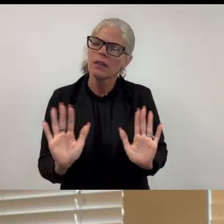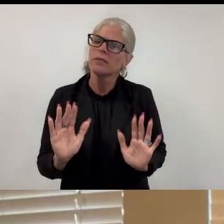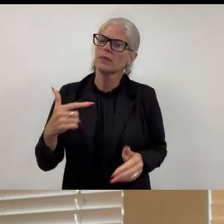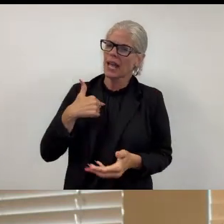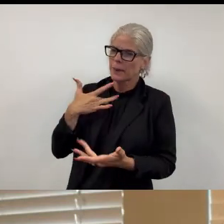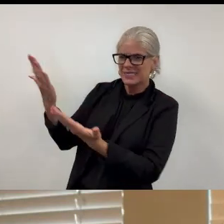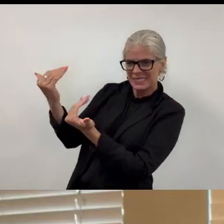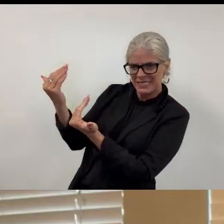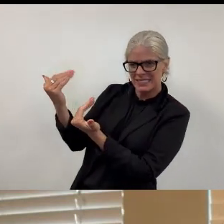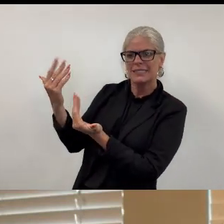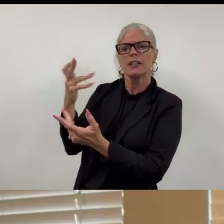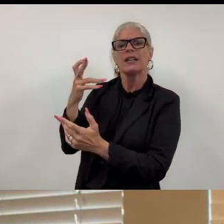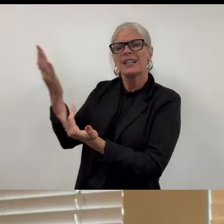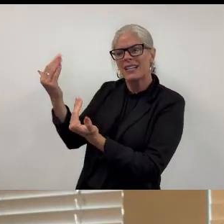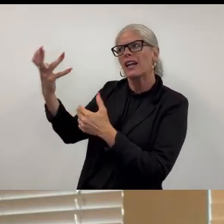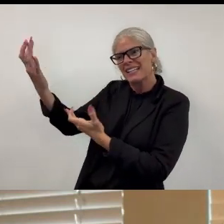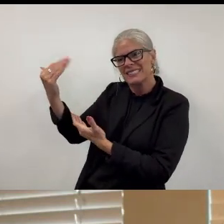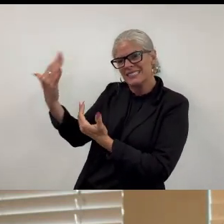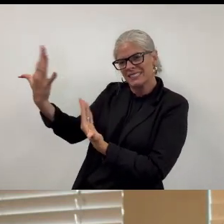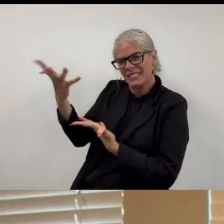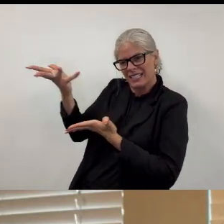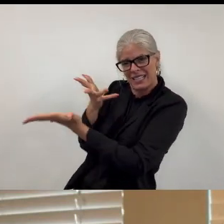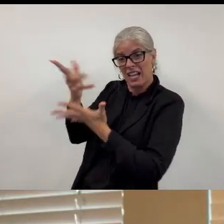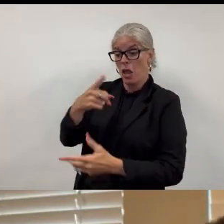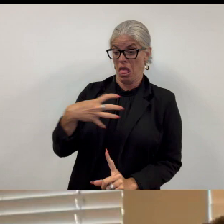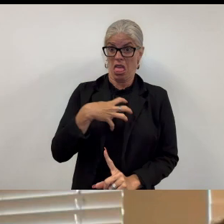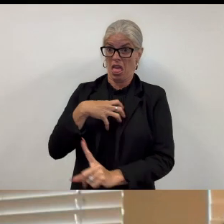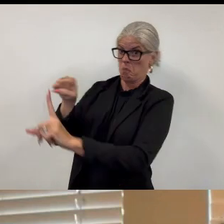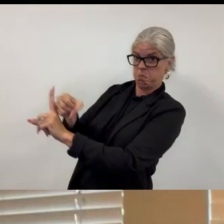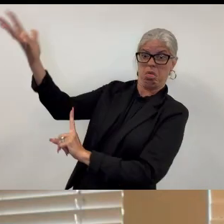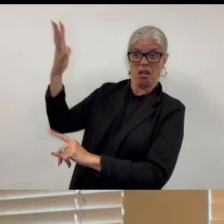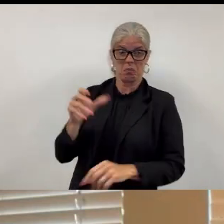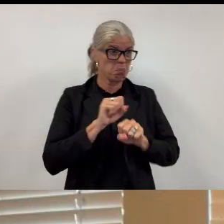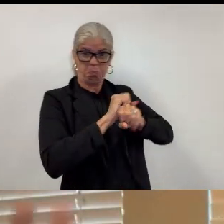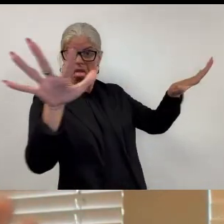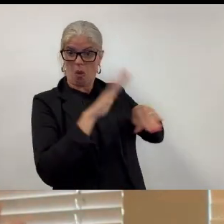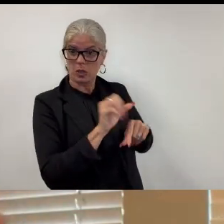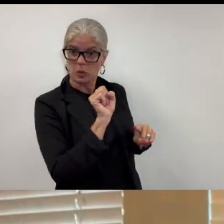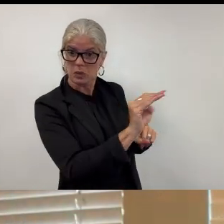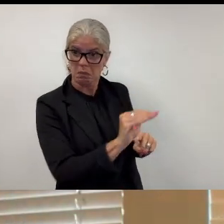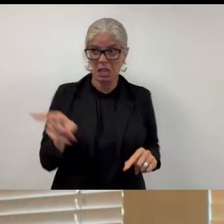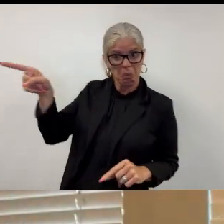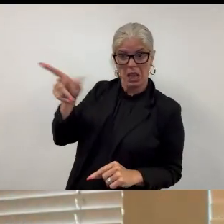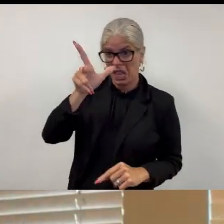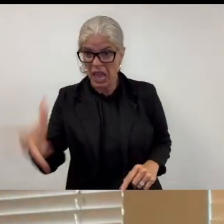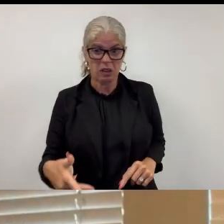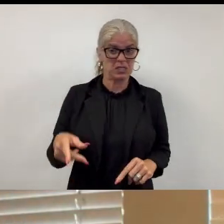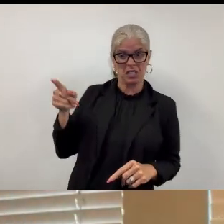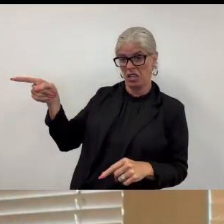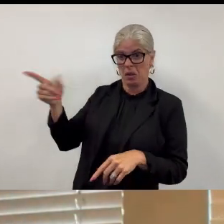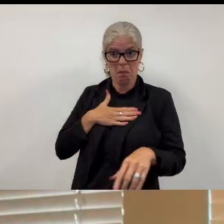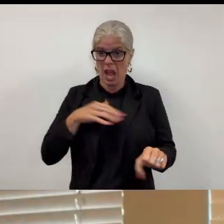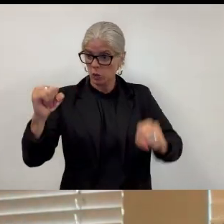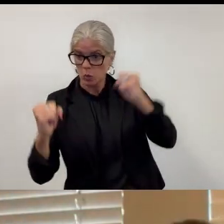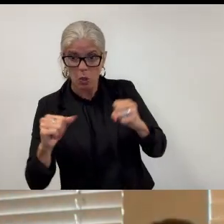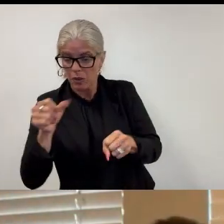in. So instead of going to social media and complaining on a Yelp or a Twitter post and saying, this place was so inaccessible and they messed